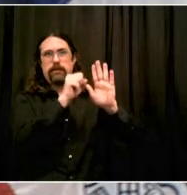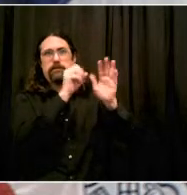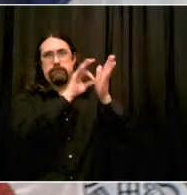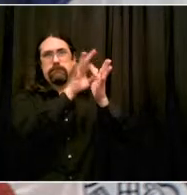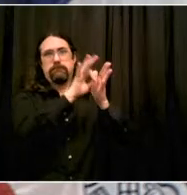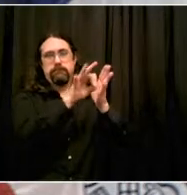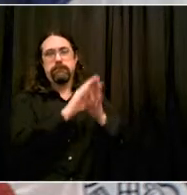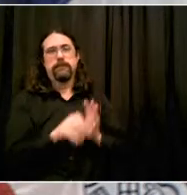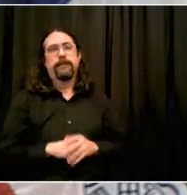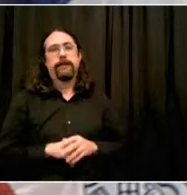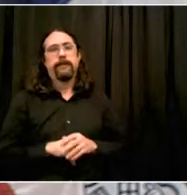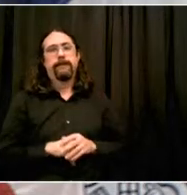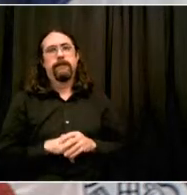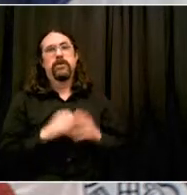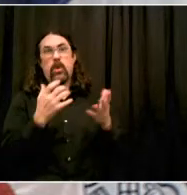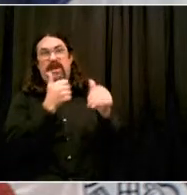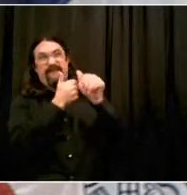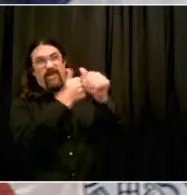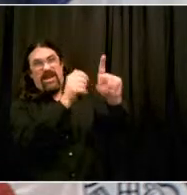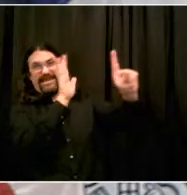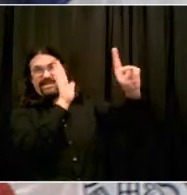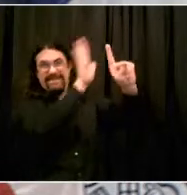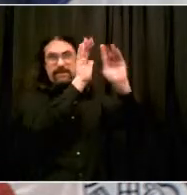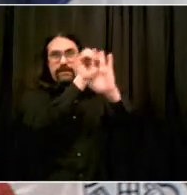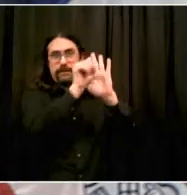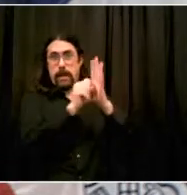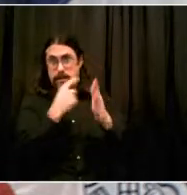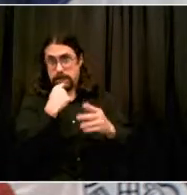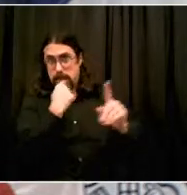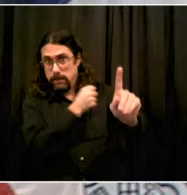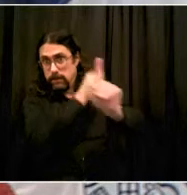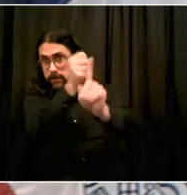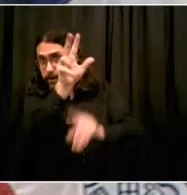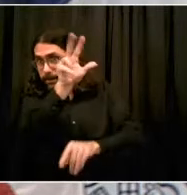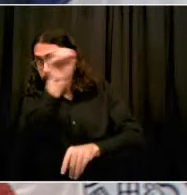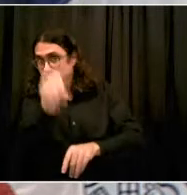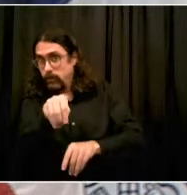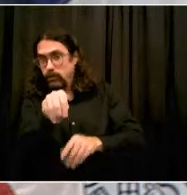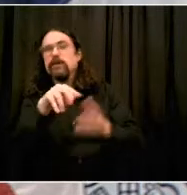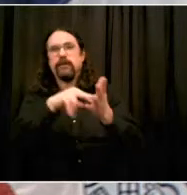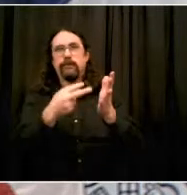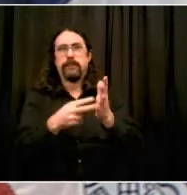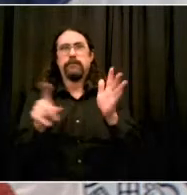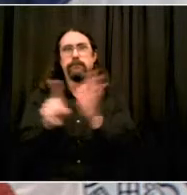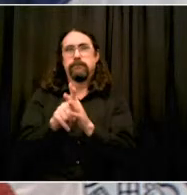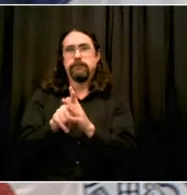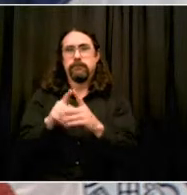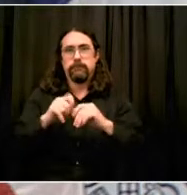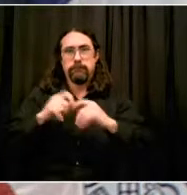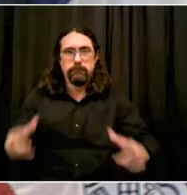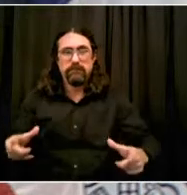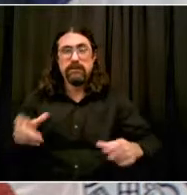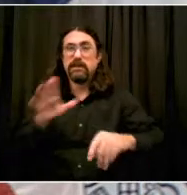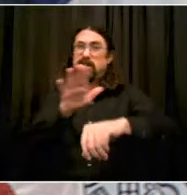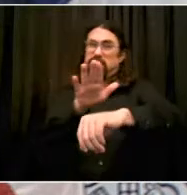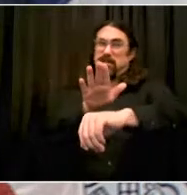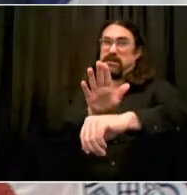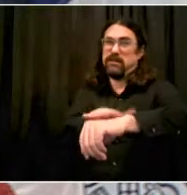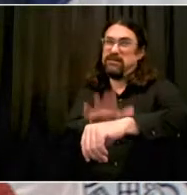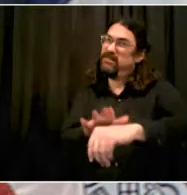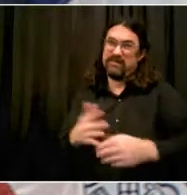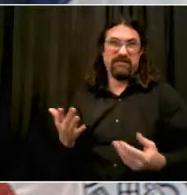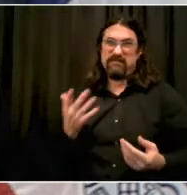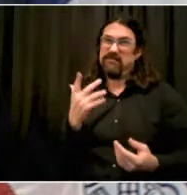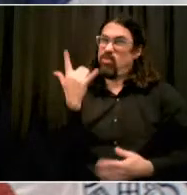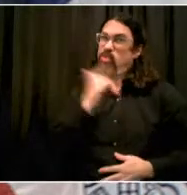schools, and while the random testing has been occurring there, I do have a question for you in terms of children who have been remote. What's your recommendation to families while you're urging all